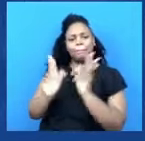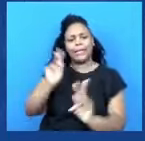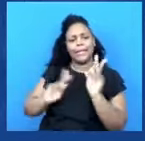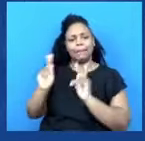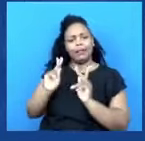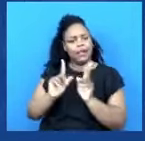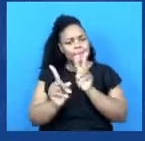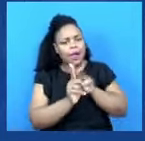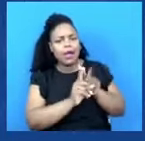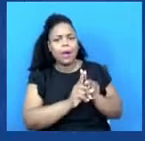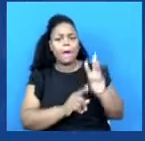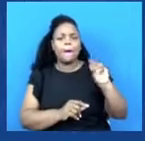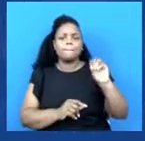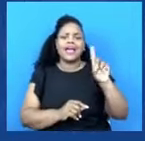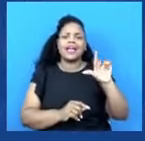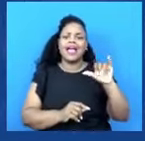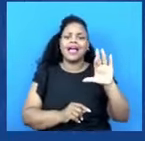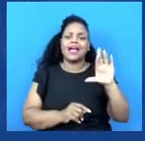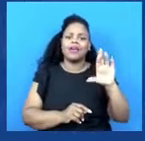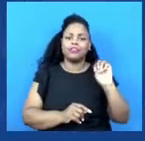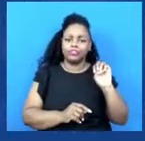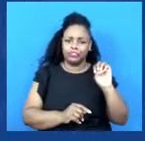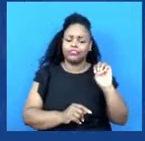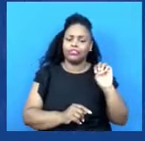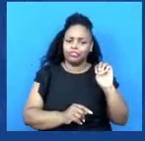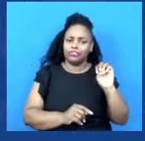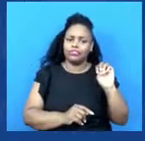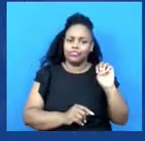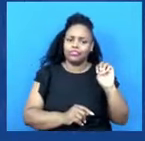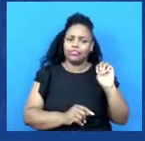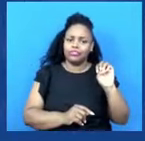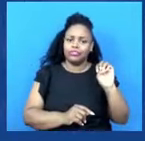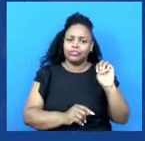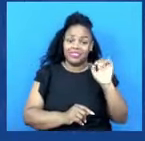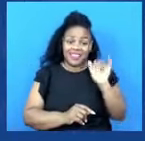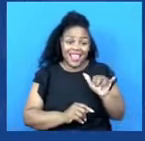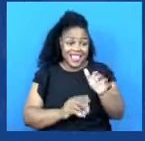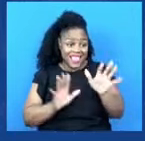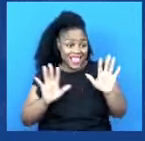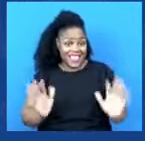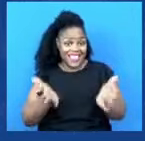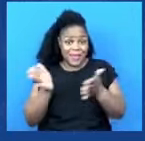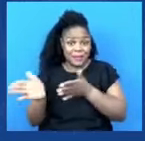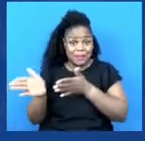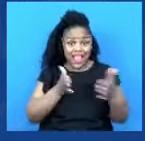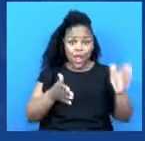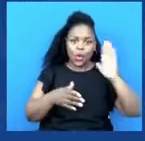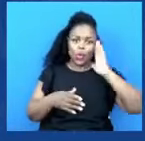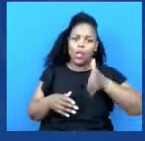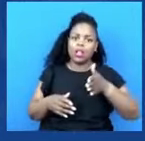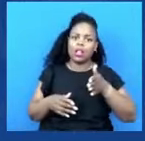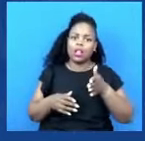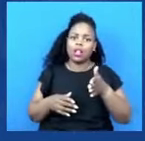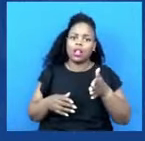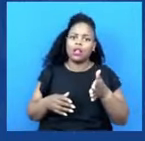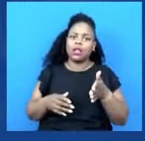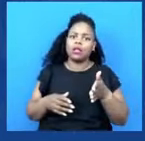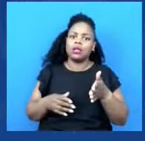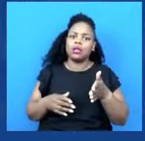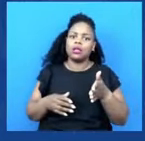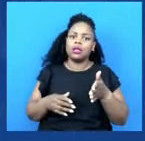Medicare, my plan is going to allow that. Every other type of healthcare service, from the cost of a doctor's, or how much a doctor can charge